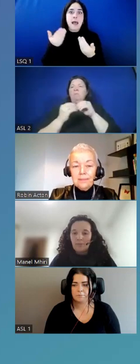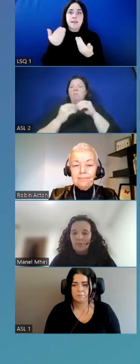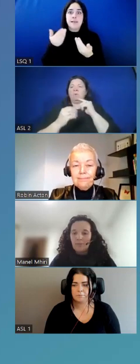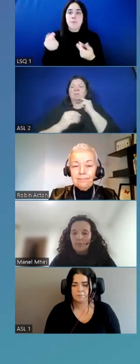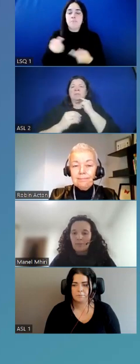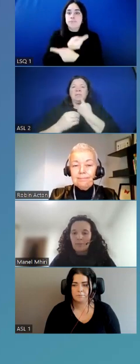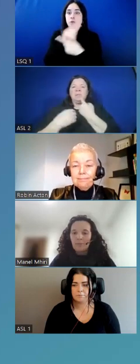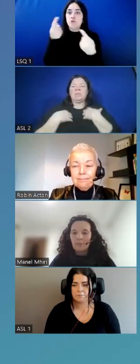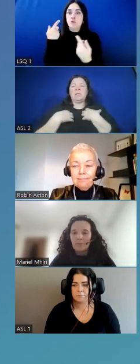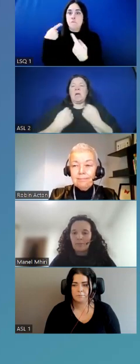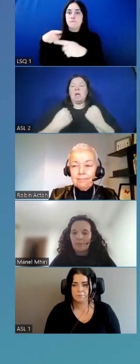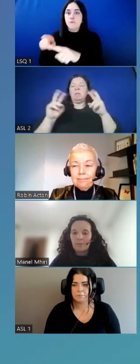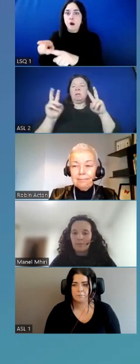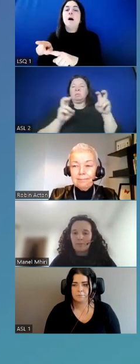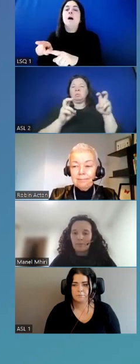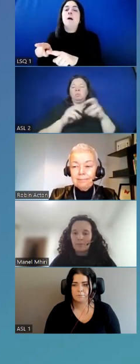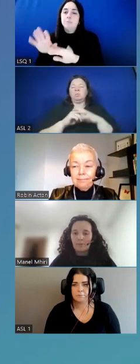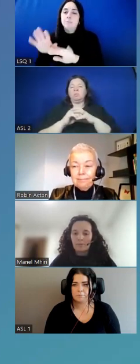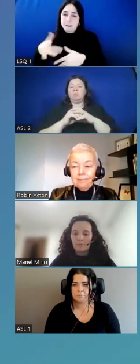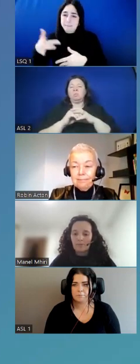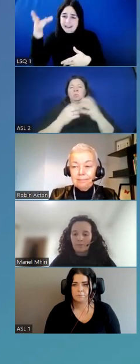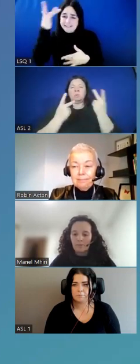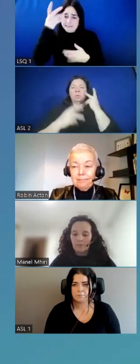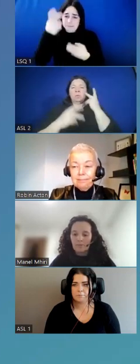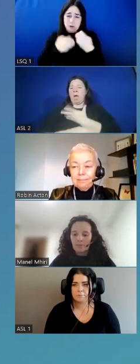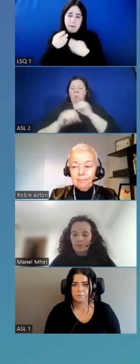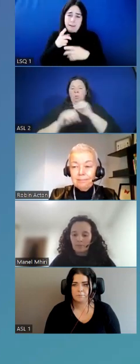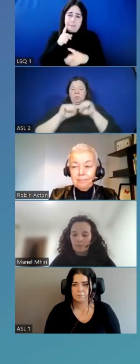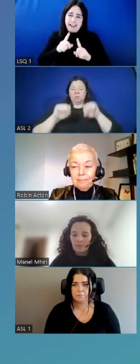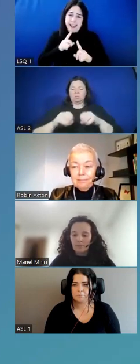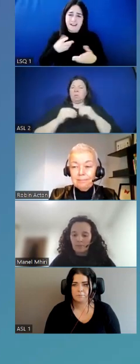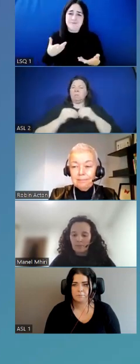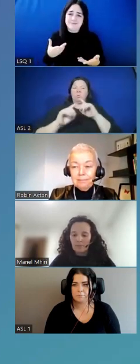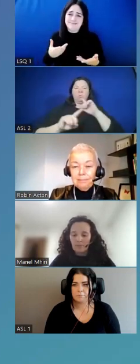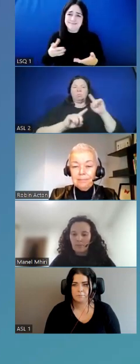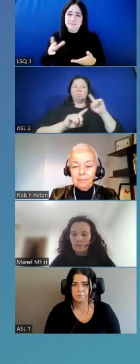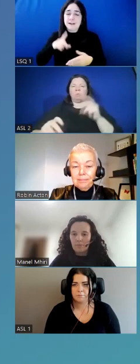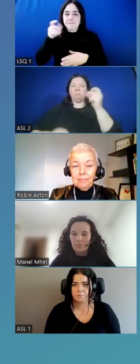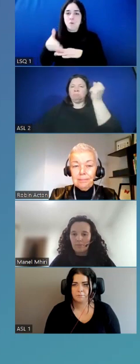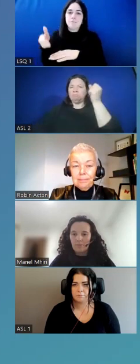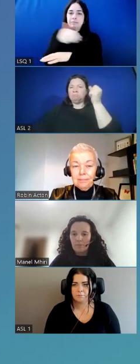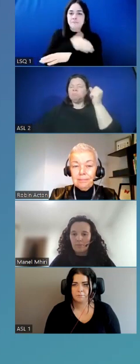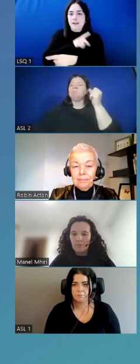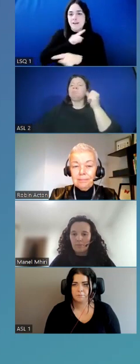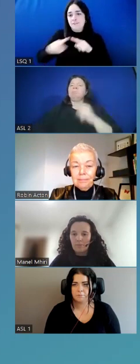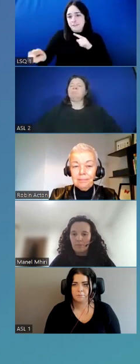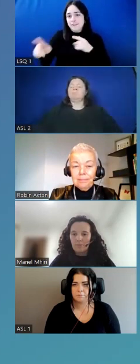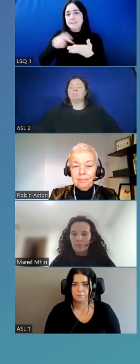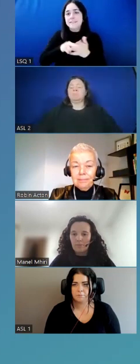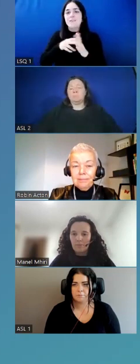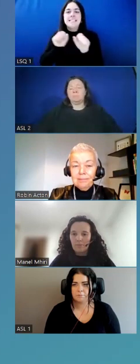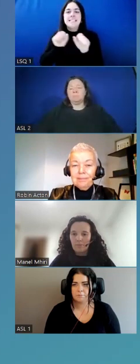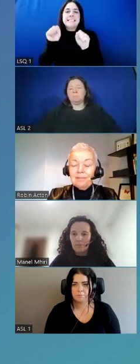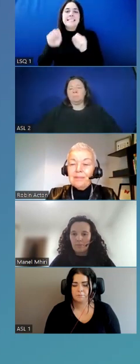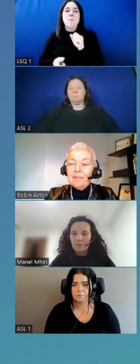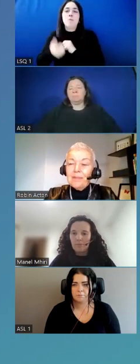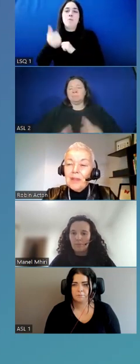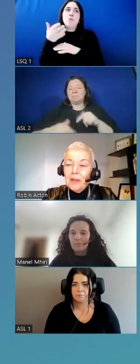So I would like to see our systems be a lot more responsive on that end.